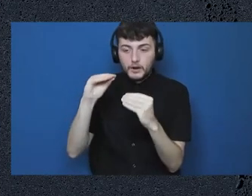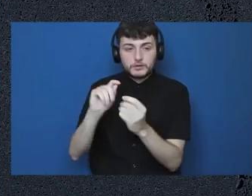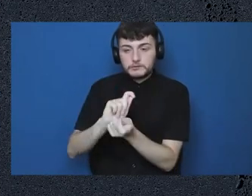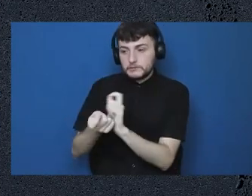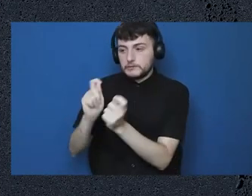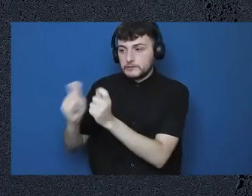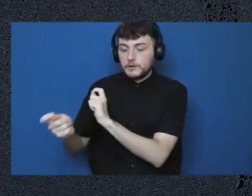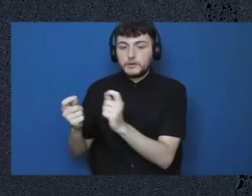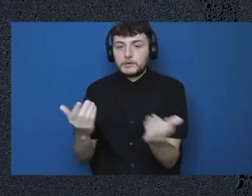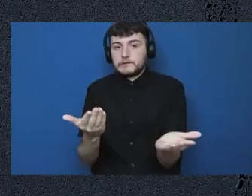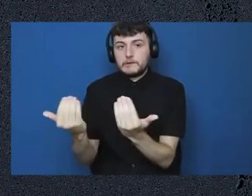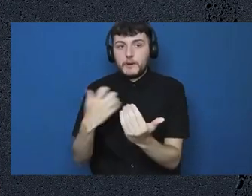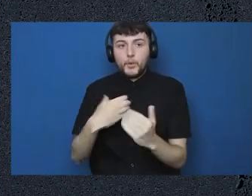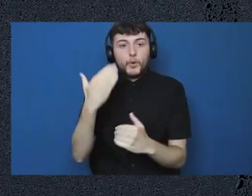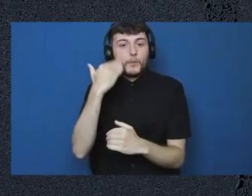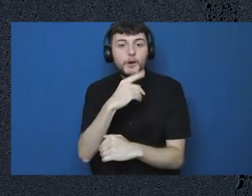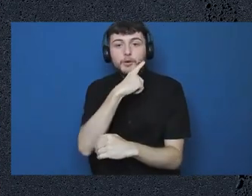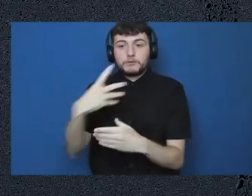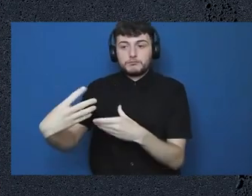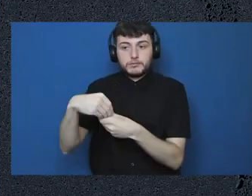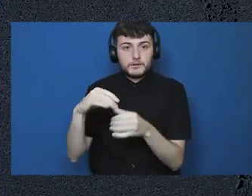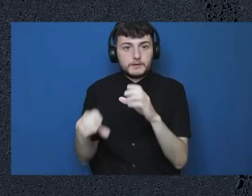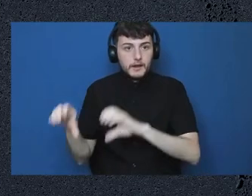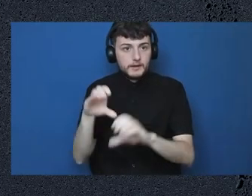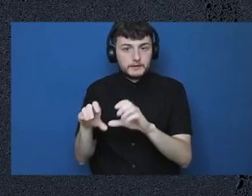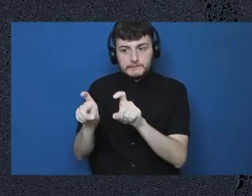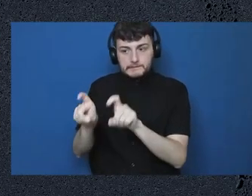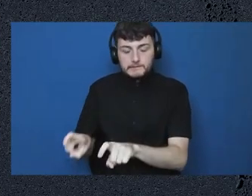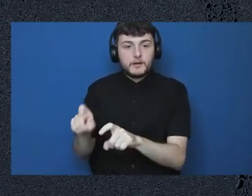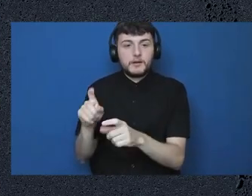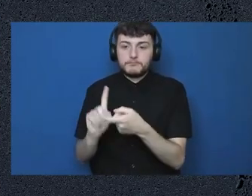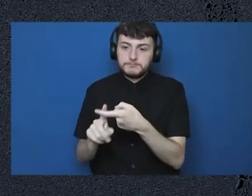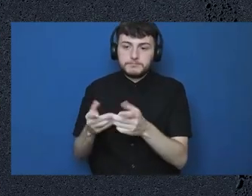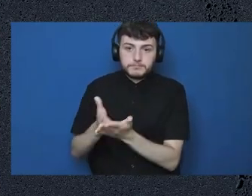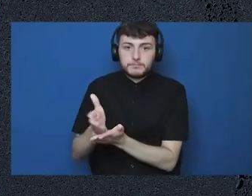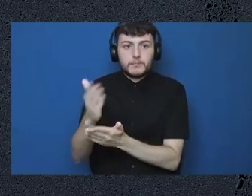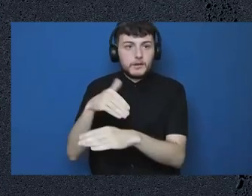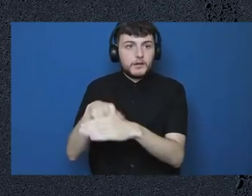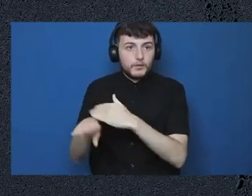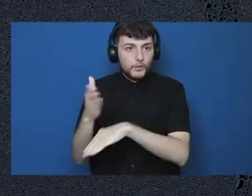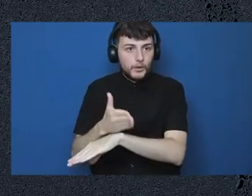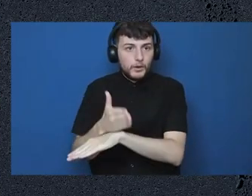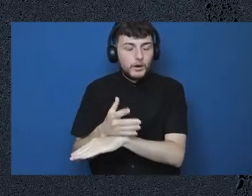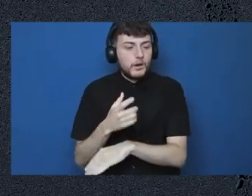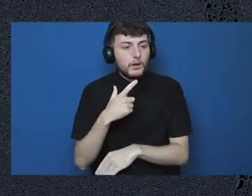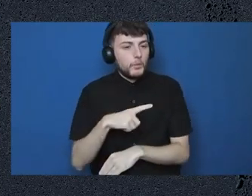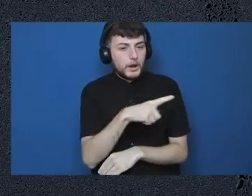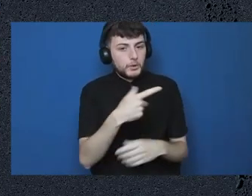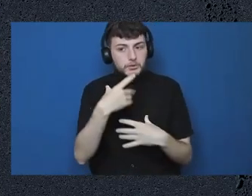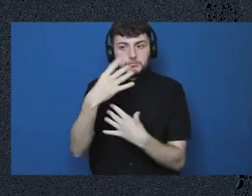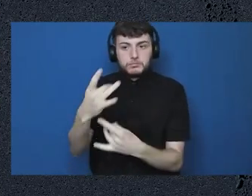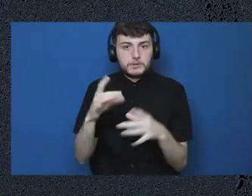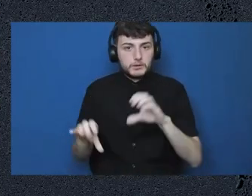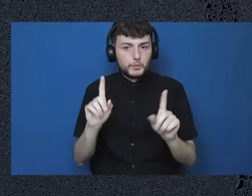girls and women into science and to keep them there. What drew you in to the world of science? Originally, I'd say curiosity